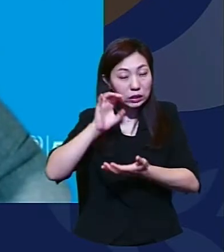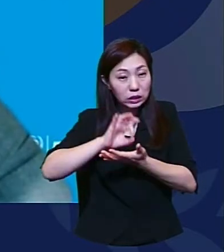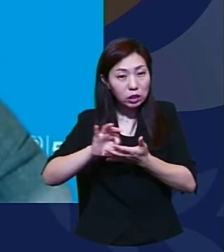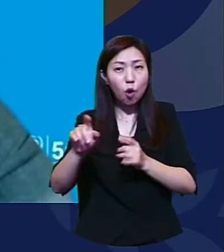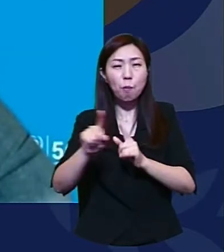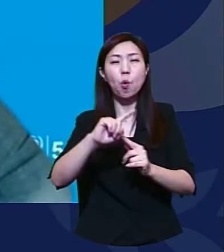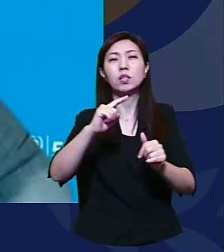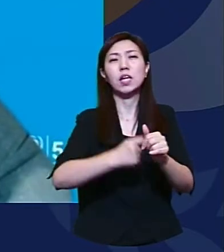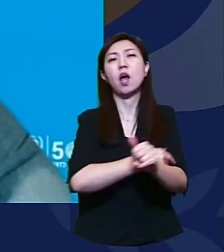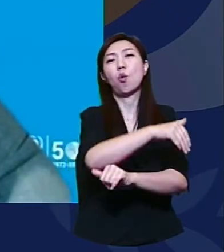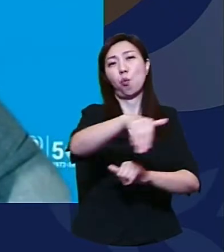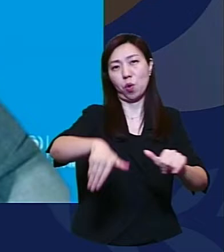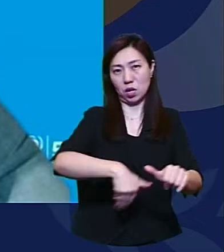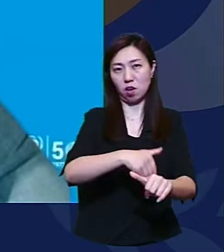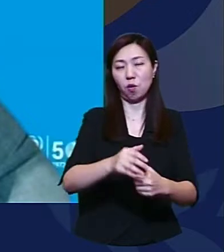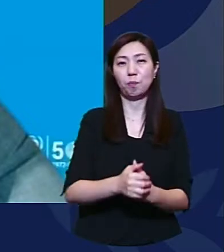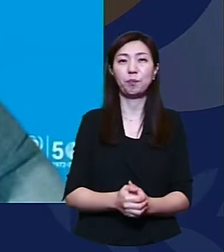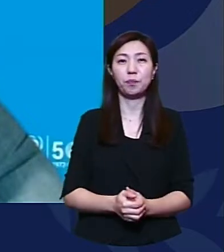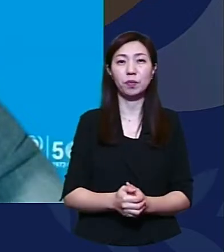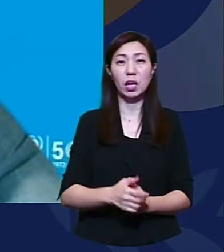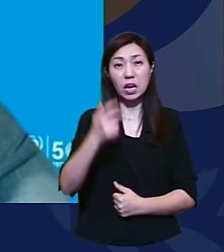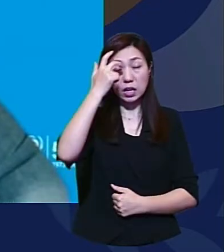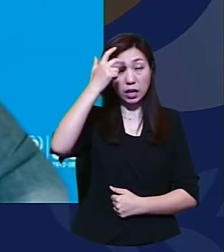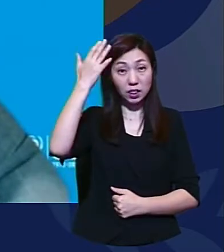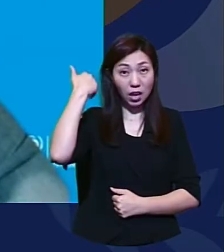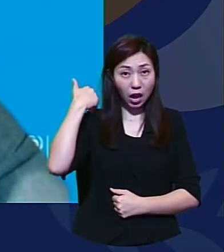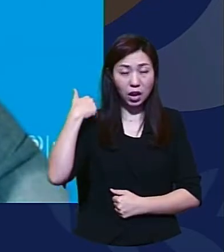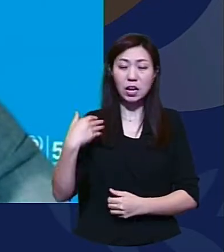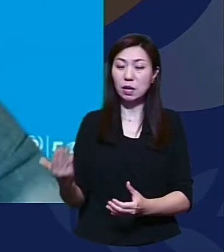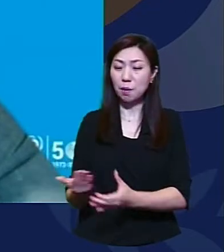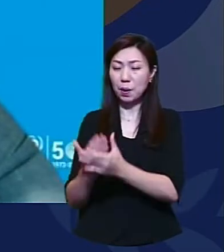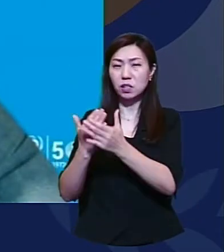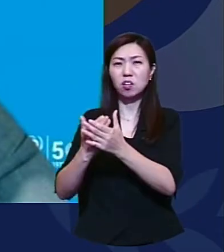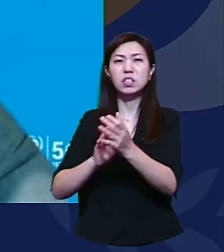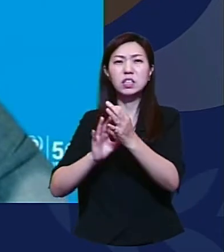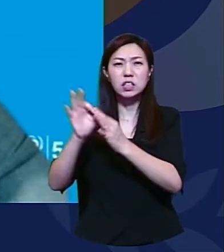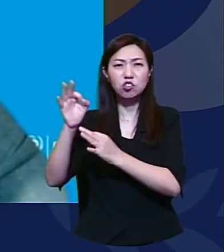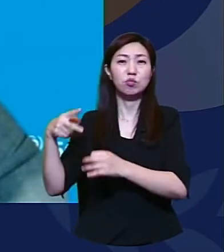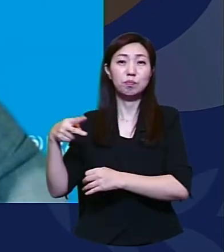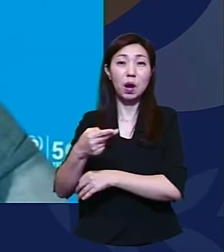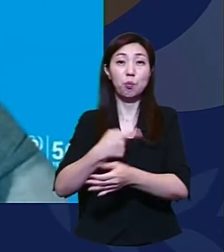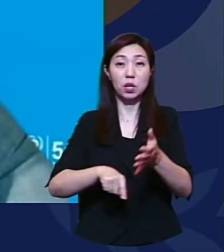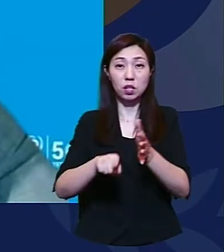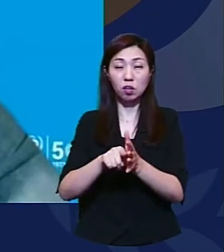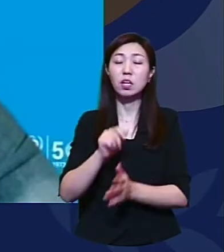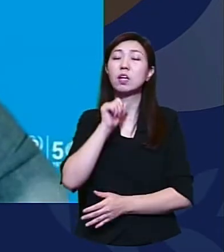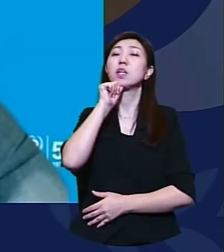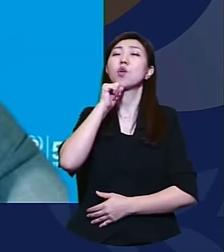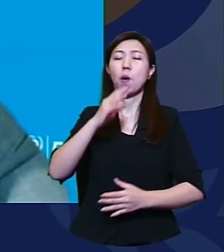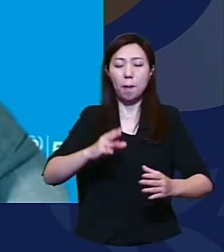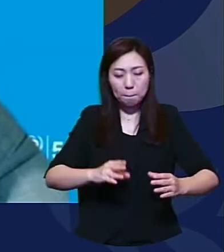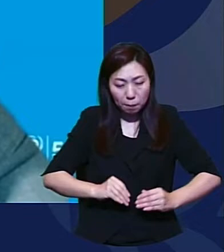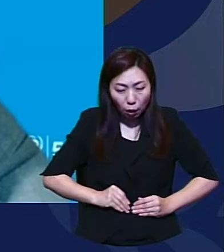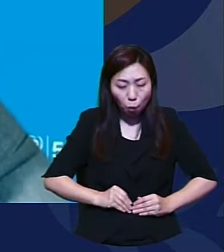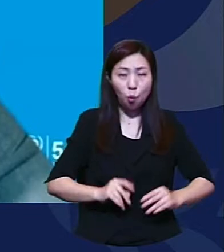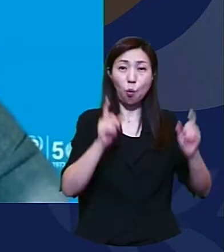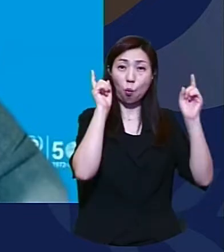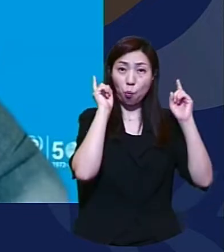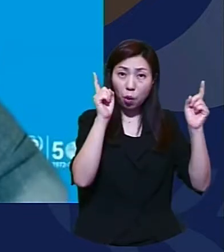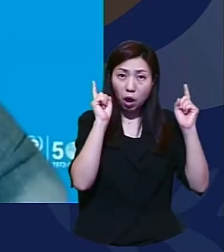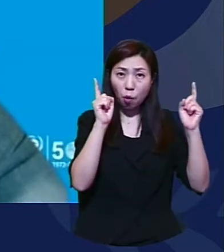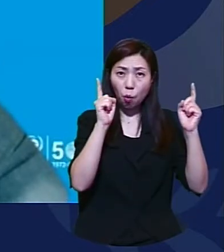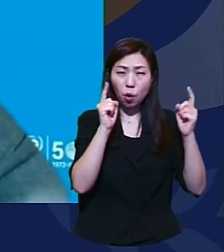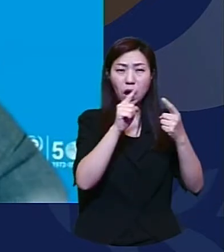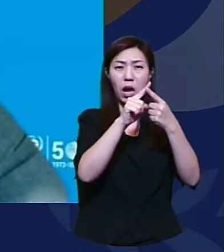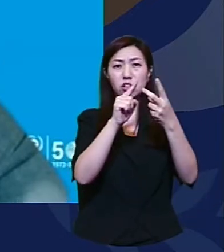The conventional response when faced with problems like poverty, hunger, and unemployment has been